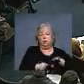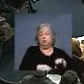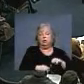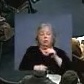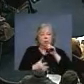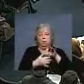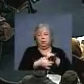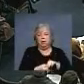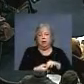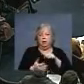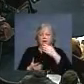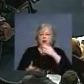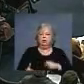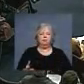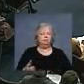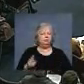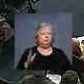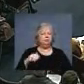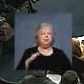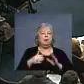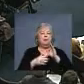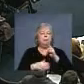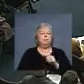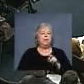Thank you, Director Hines, Vice Mayor Hines.